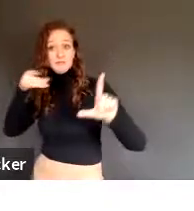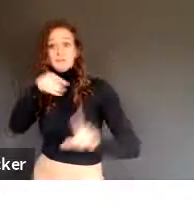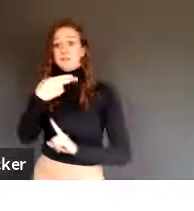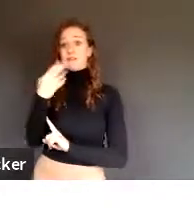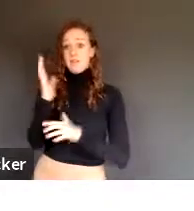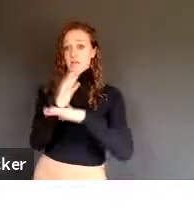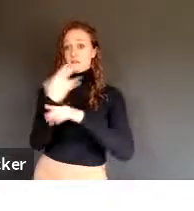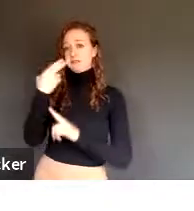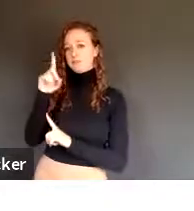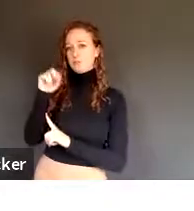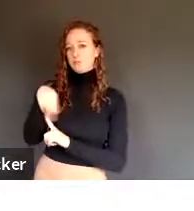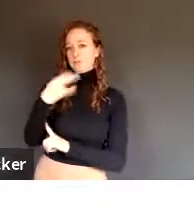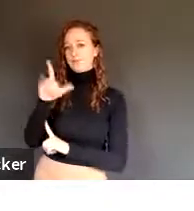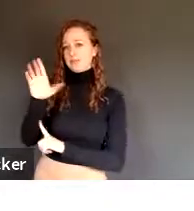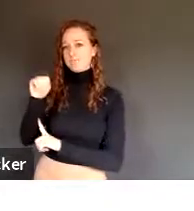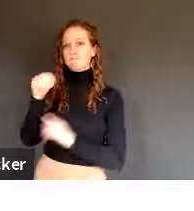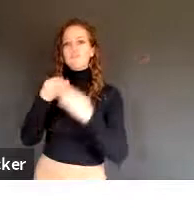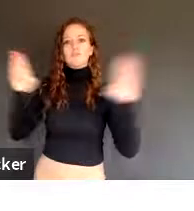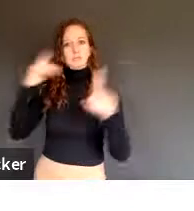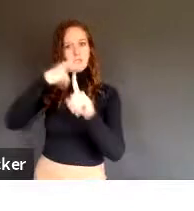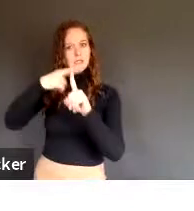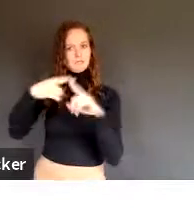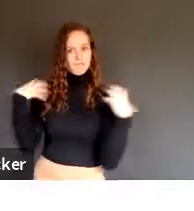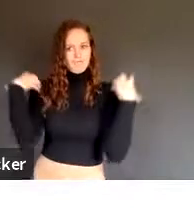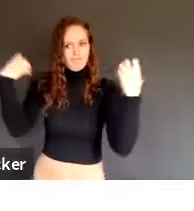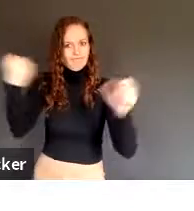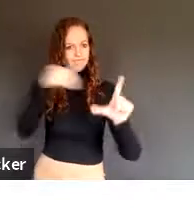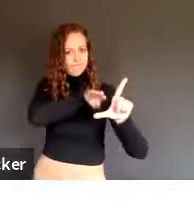had generally a positive recovery trajectory